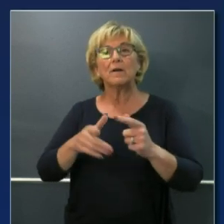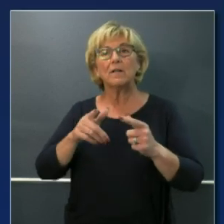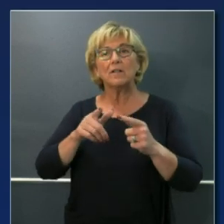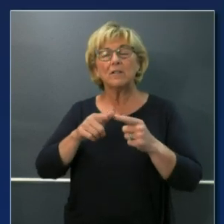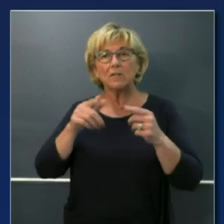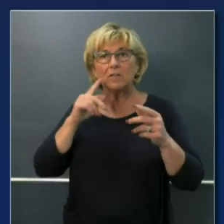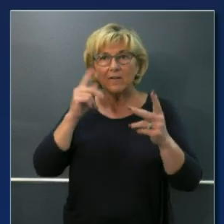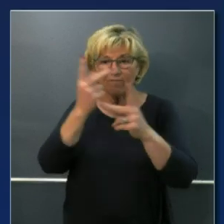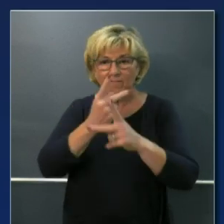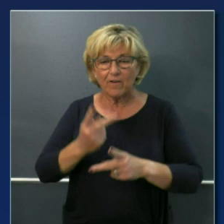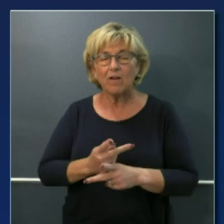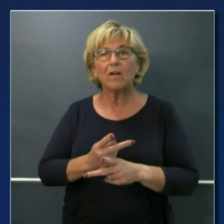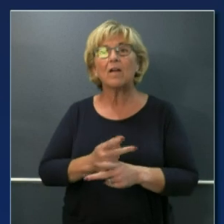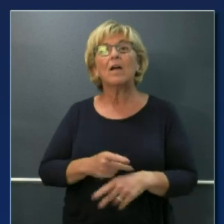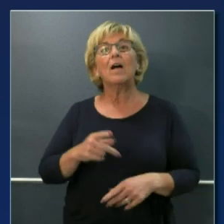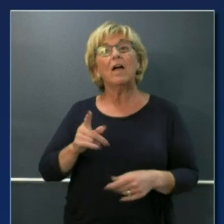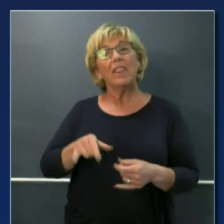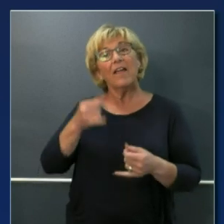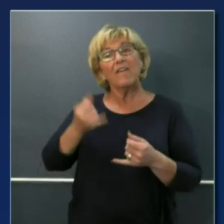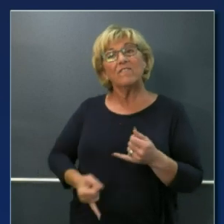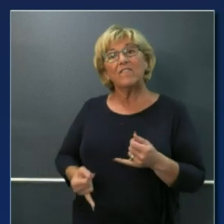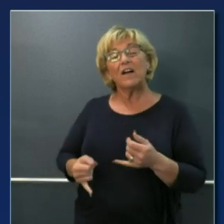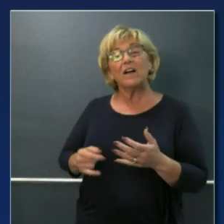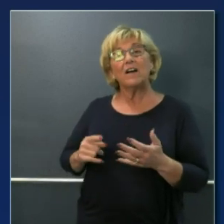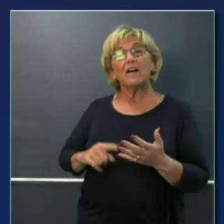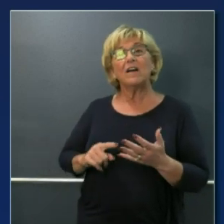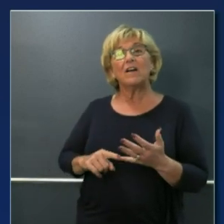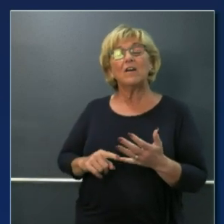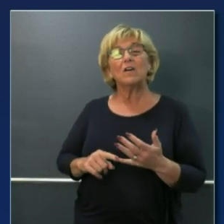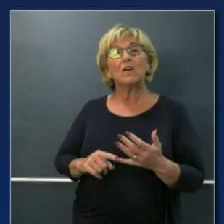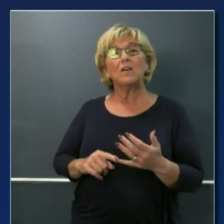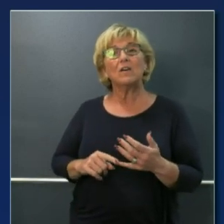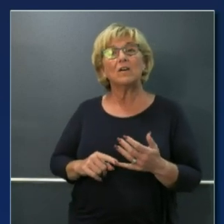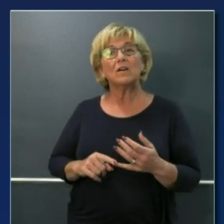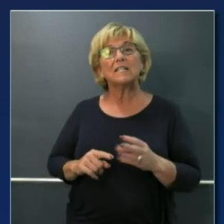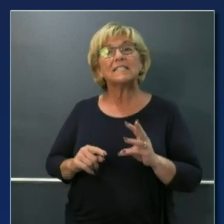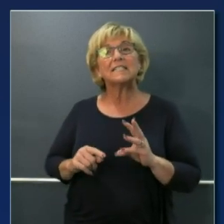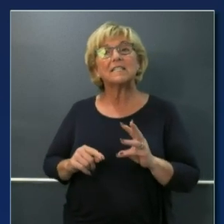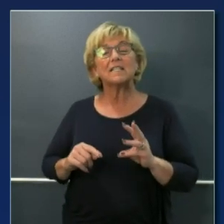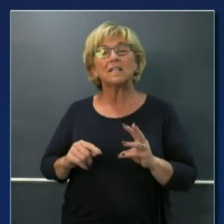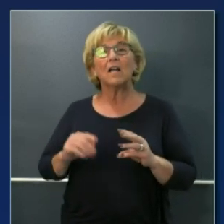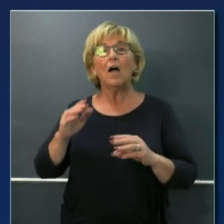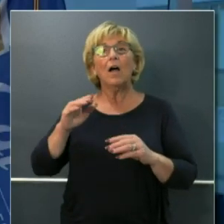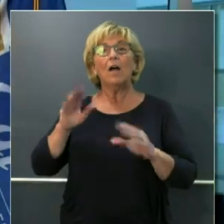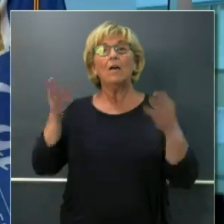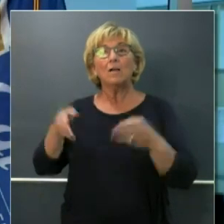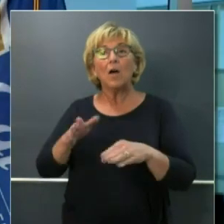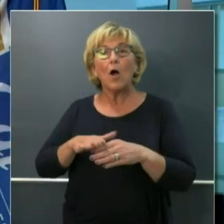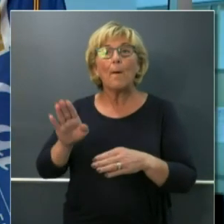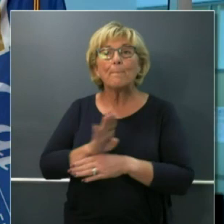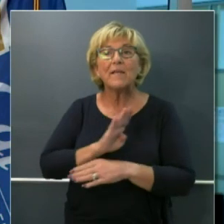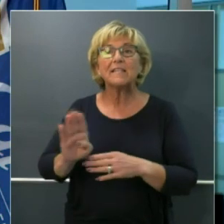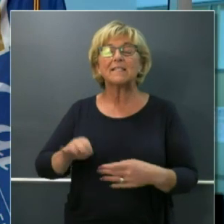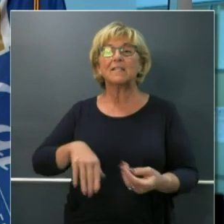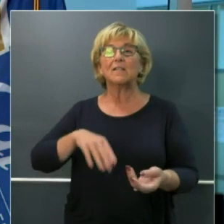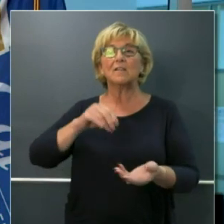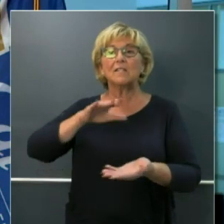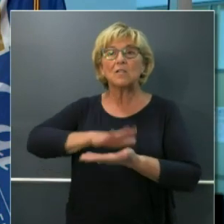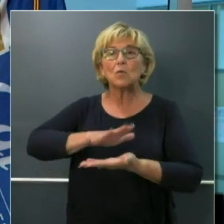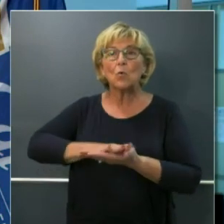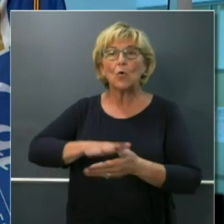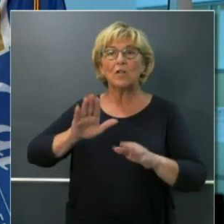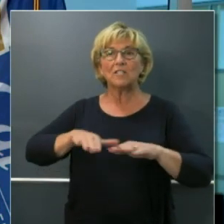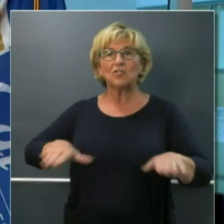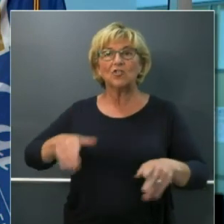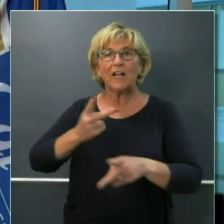And then finally, we're going to talk today about the indicator that focuses on businesses and schools and child